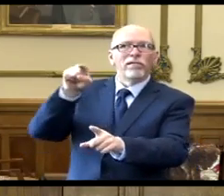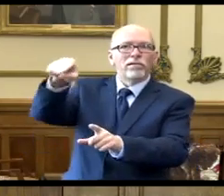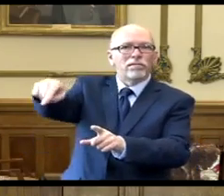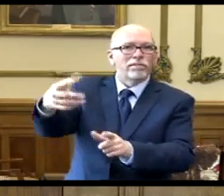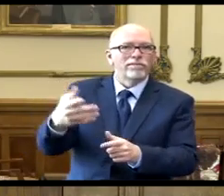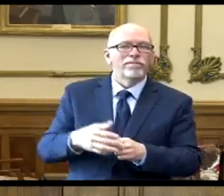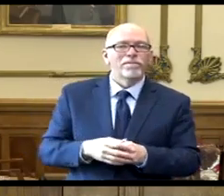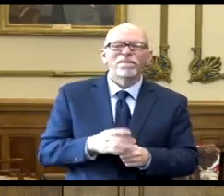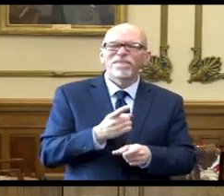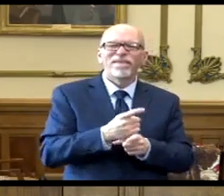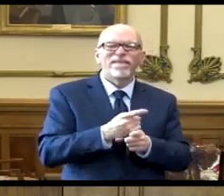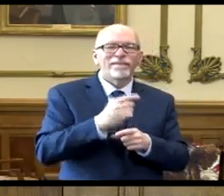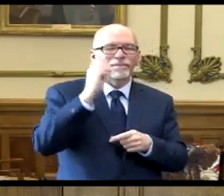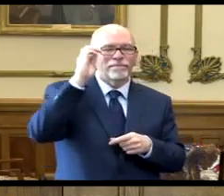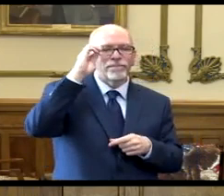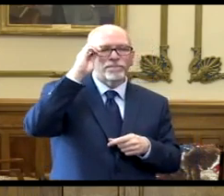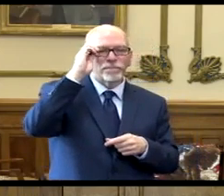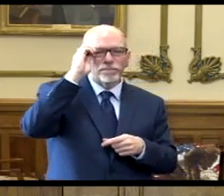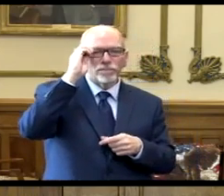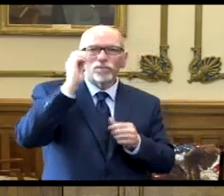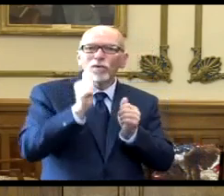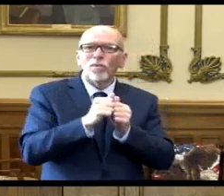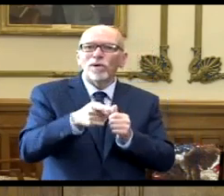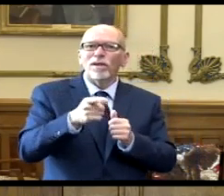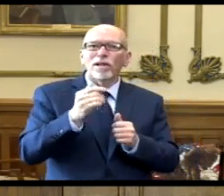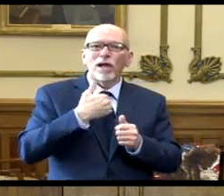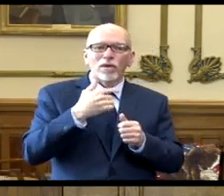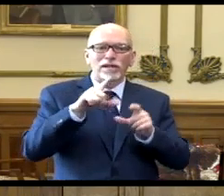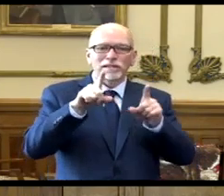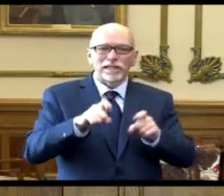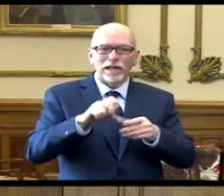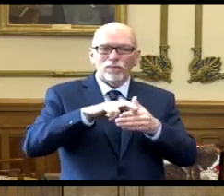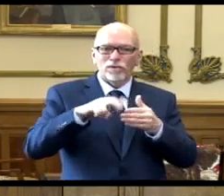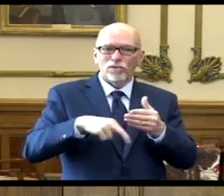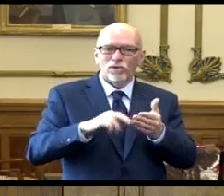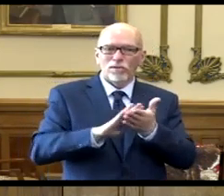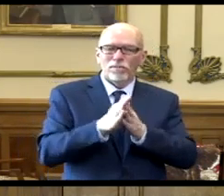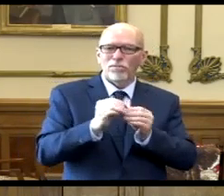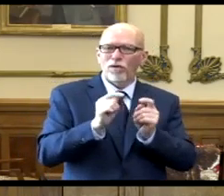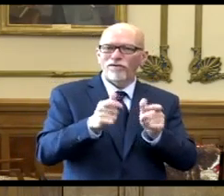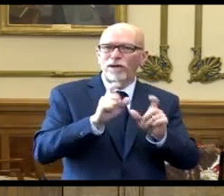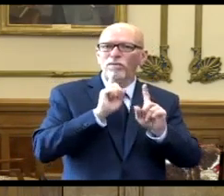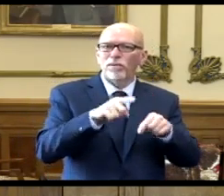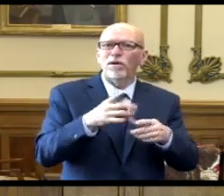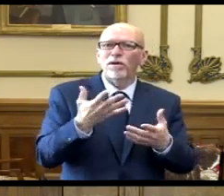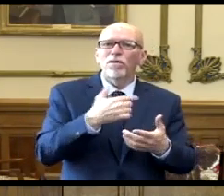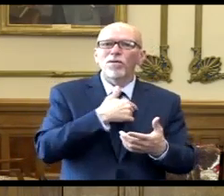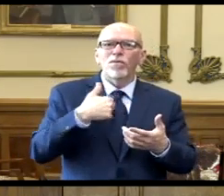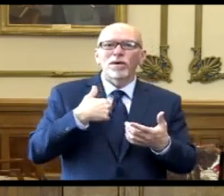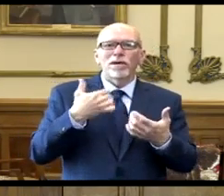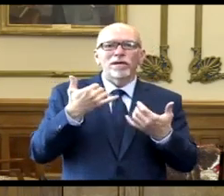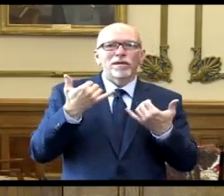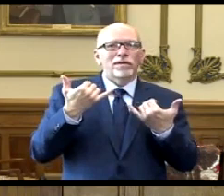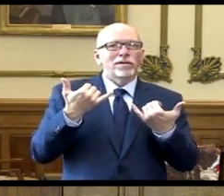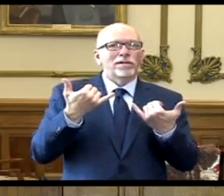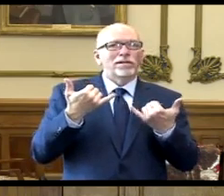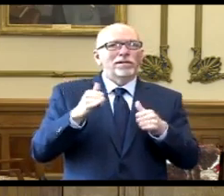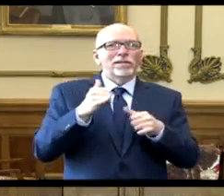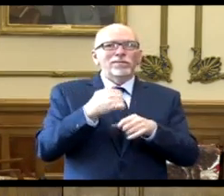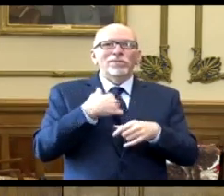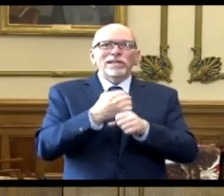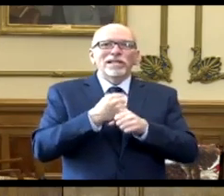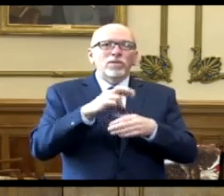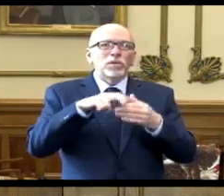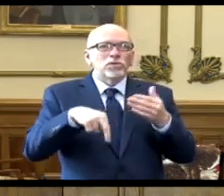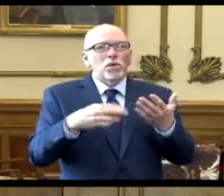even with the improvement in turnaround time on testing results, we're pretty routinely getting them now within